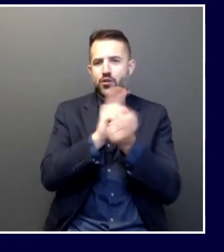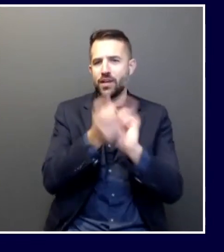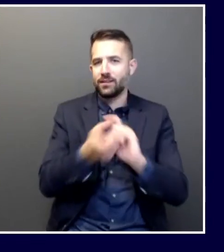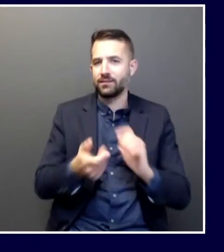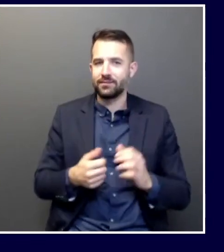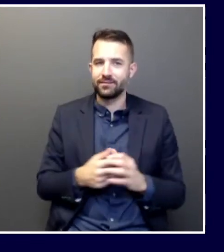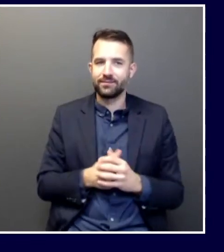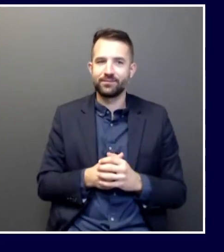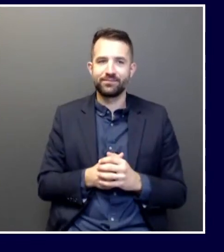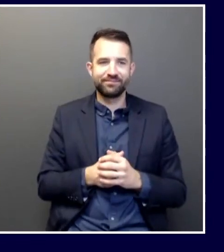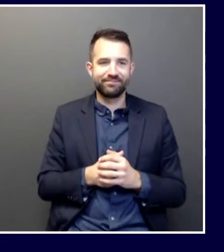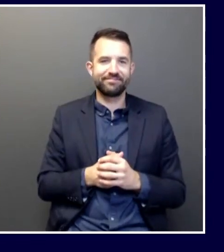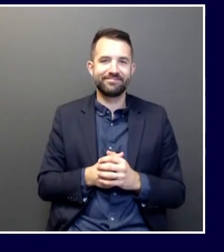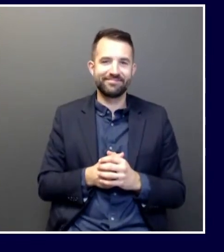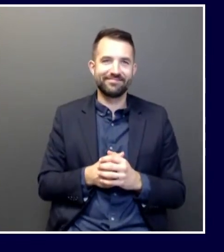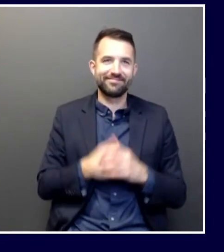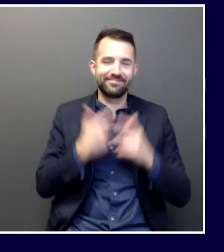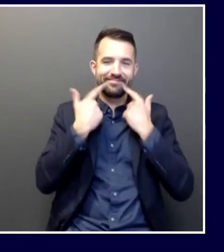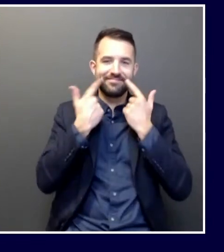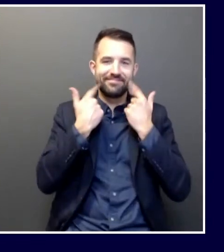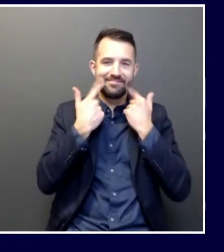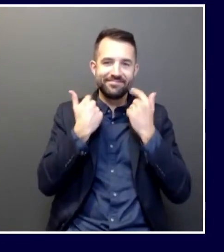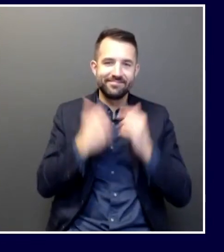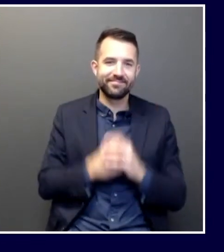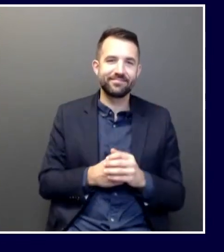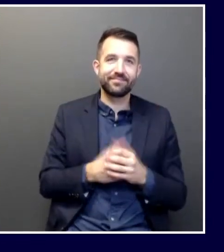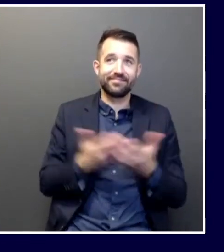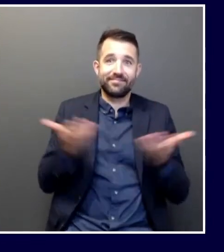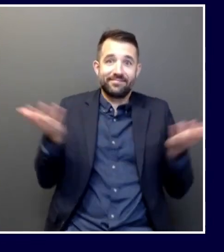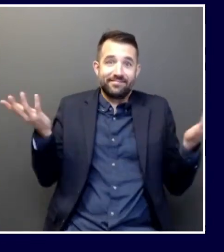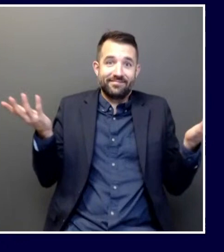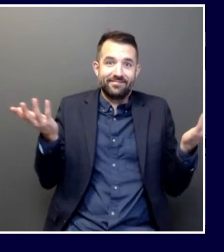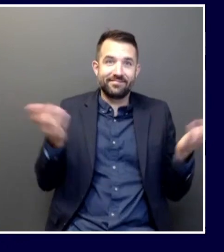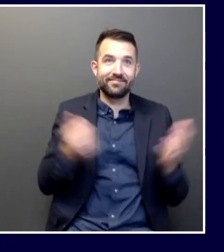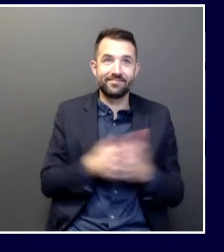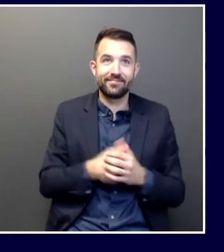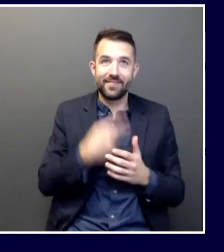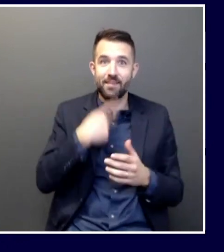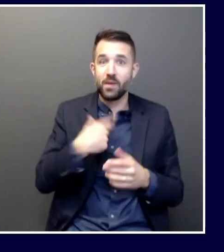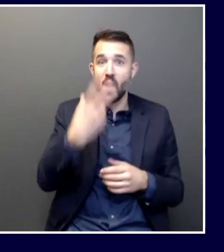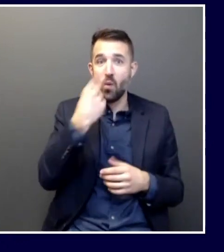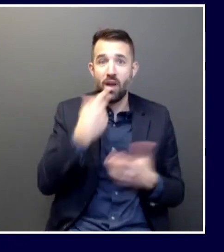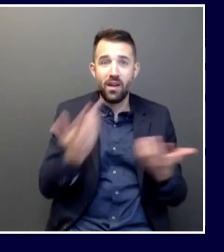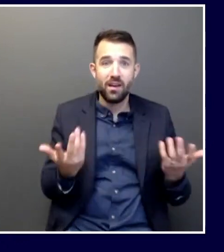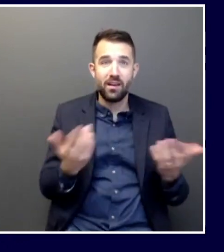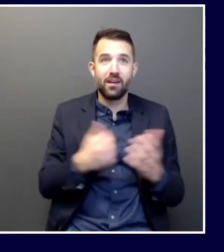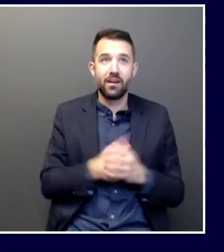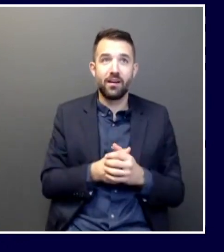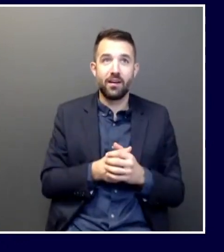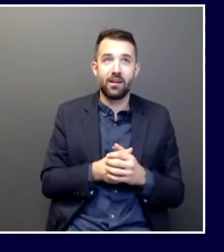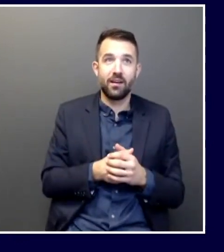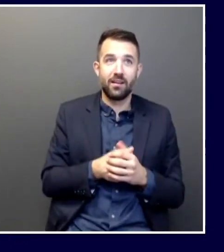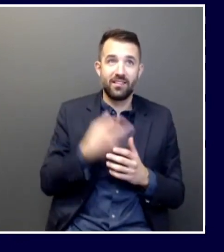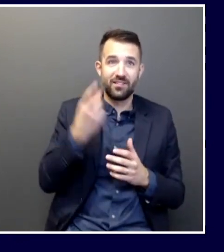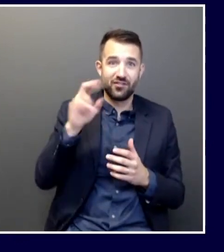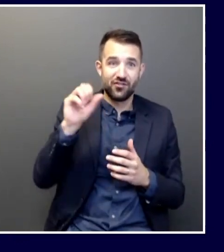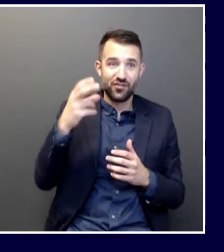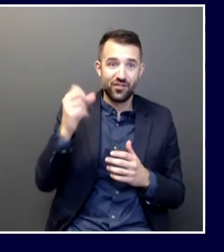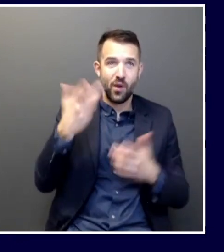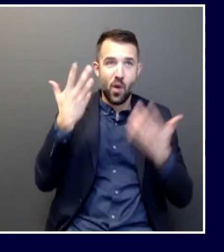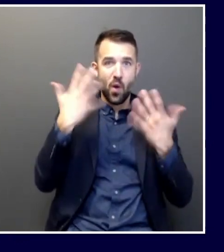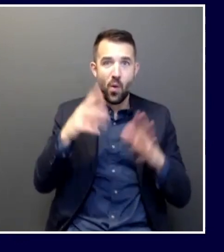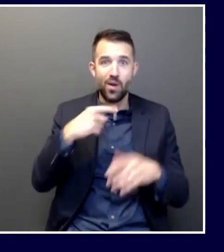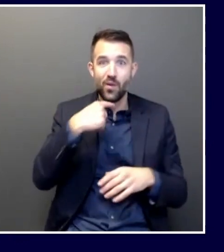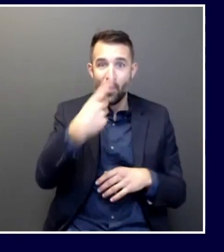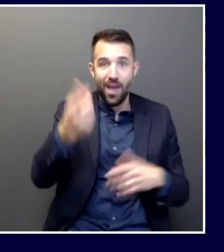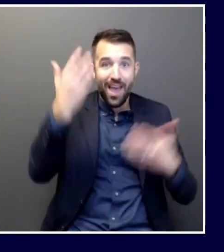Commissioner Lambert? I mean, you could just tell me no. Job of saying we're not sure Yeah. before, but Okay, that's fine. will say, I'll make one